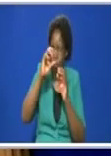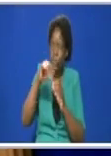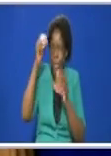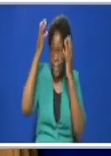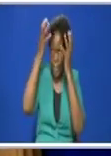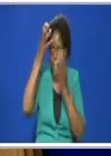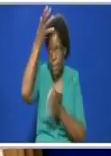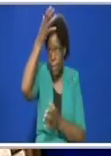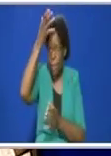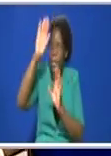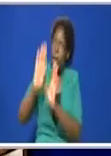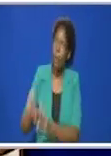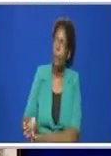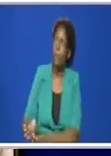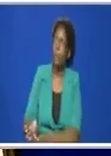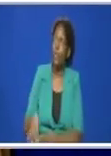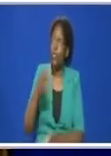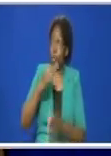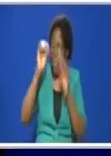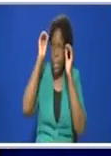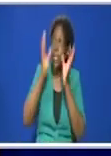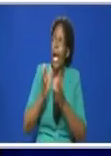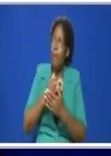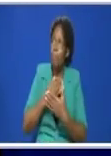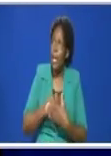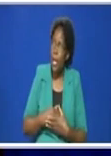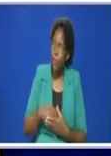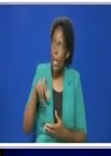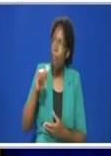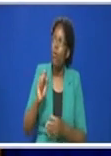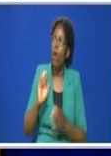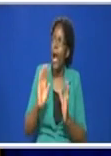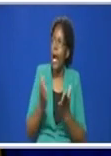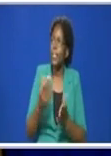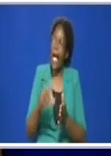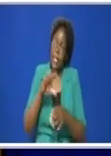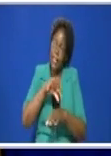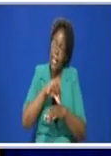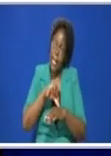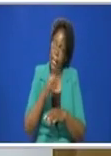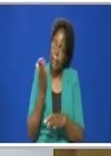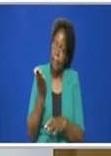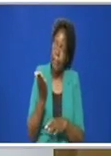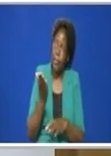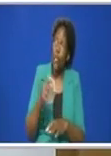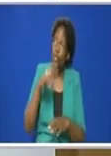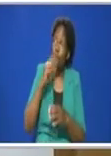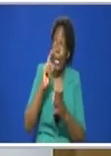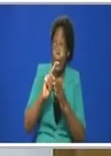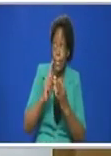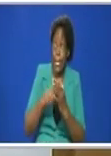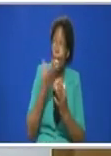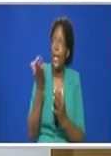Yes! So, Mwalim, I believe my pork has a skin. Yes, if I'm not wrong. Yes, it has. Yeah, so we can start